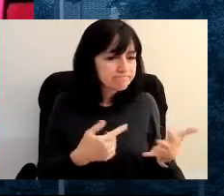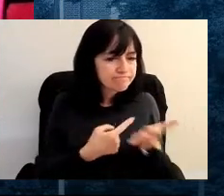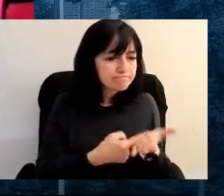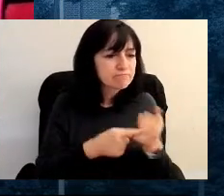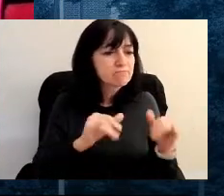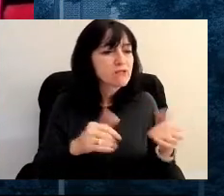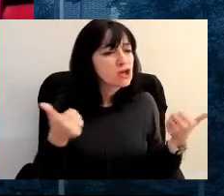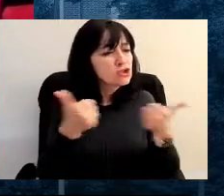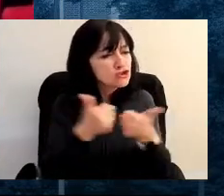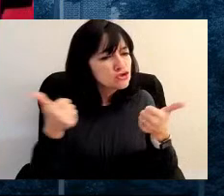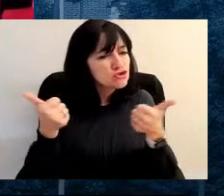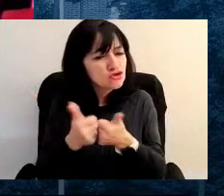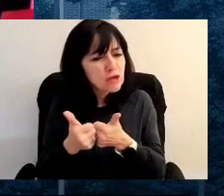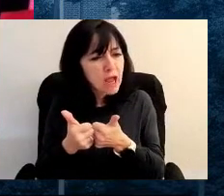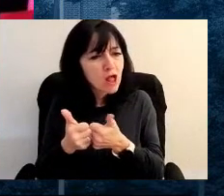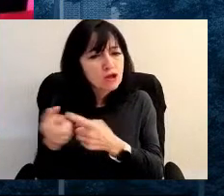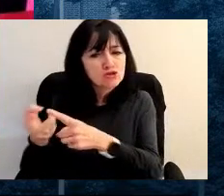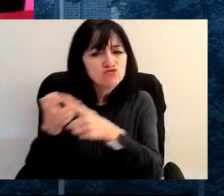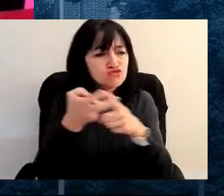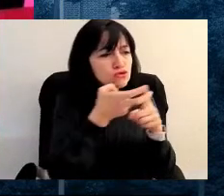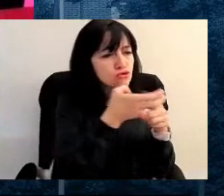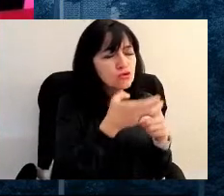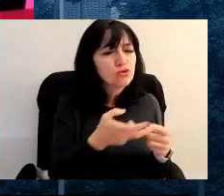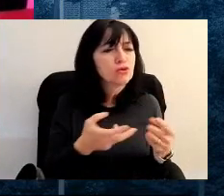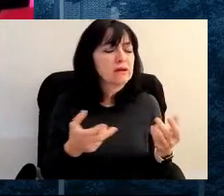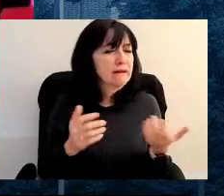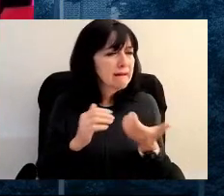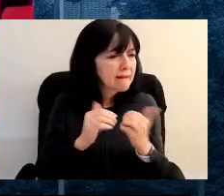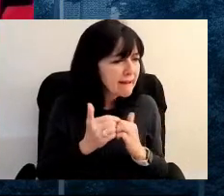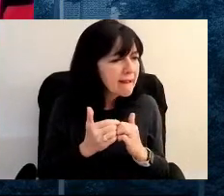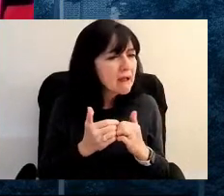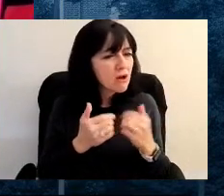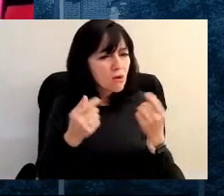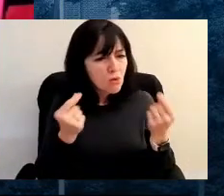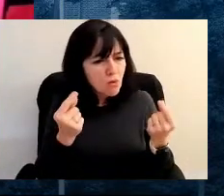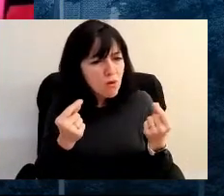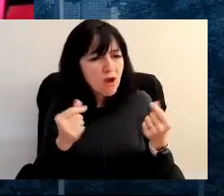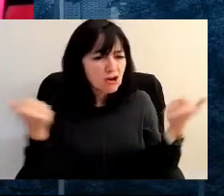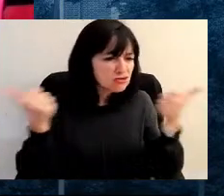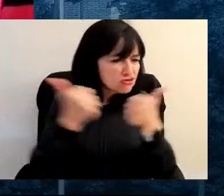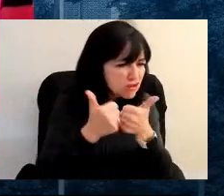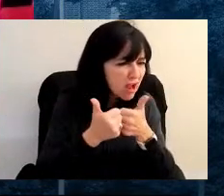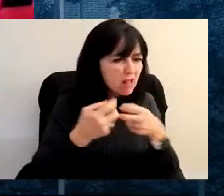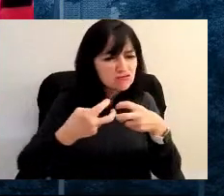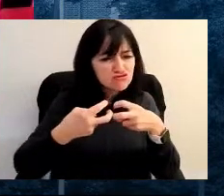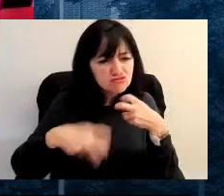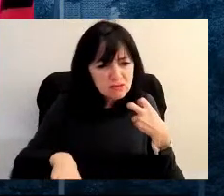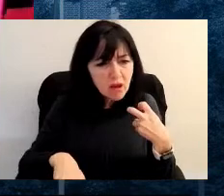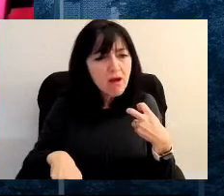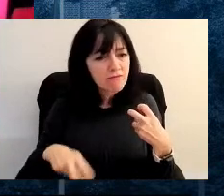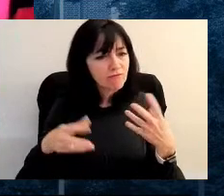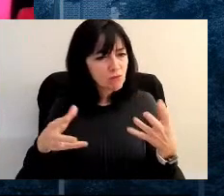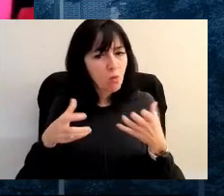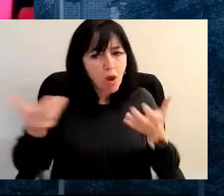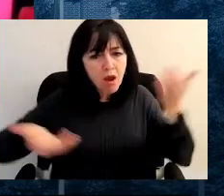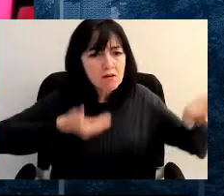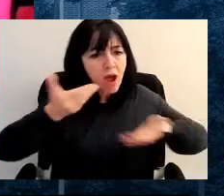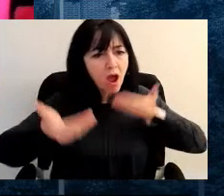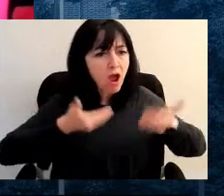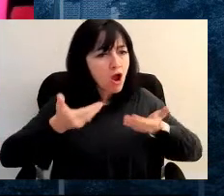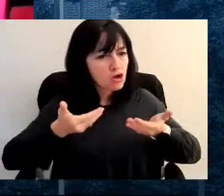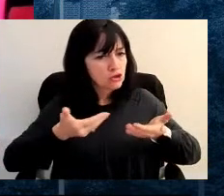with recruiting and retaining really strong teachers in our buildings, right? We've talked with